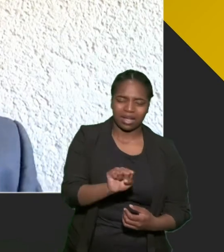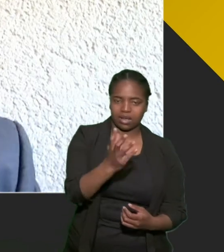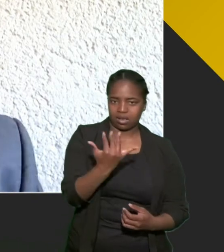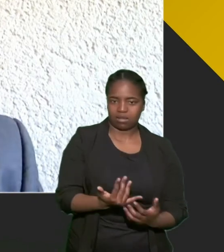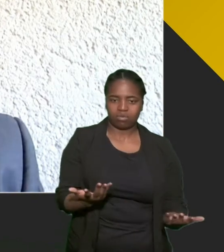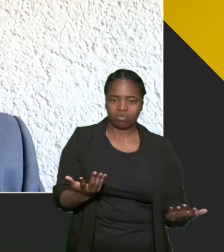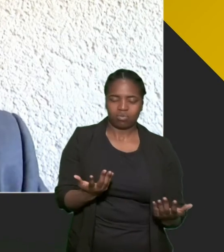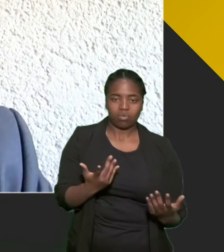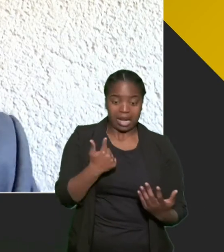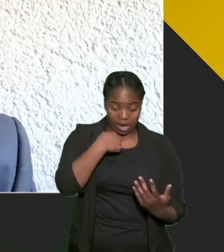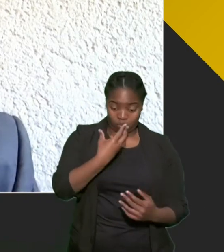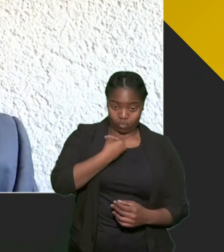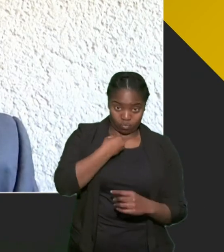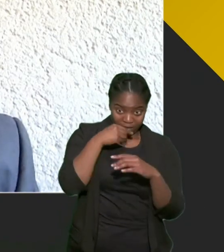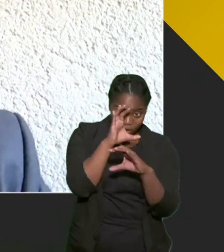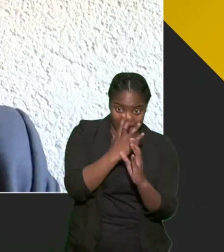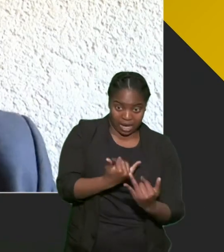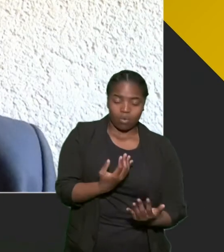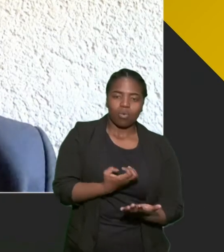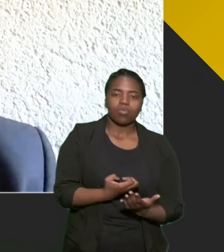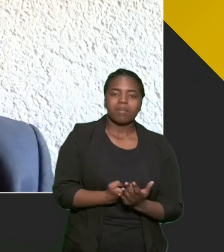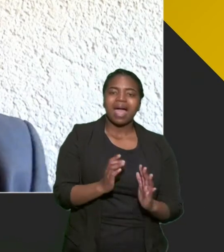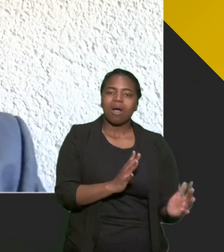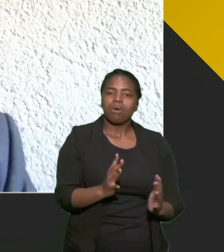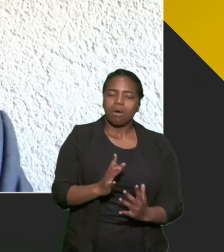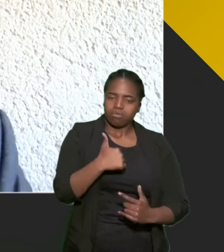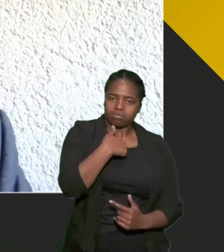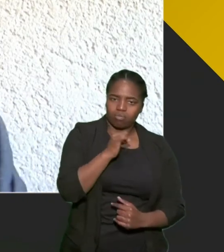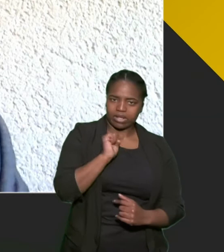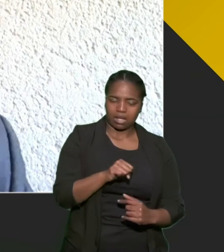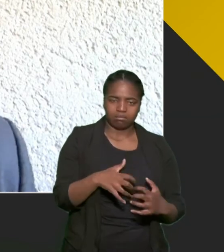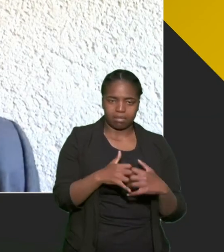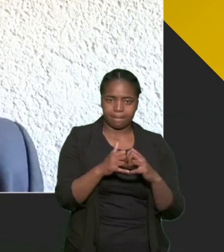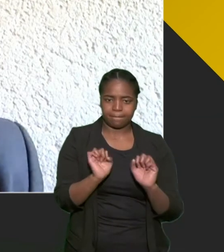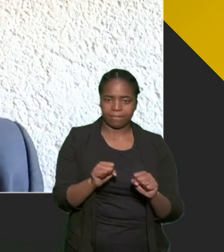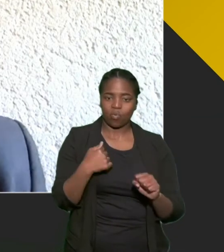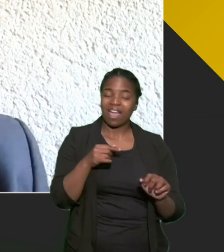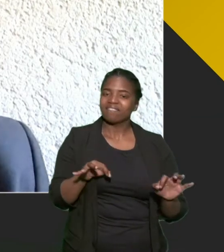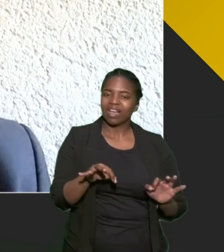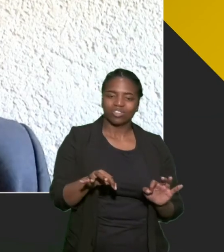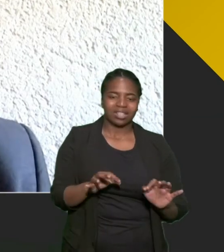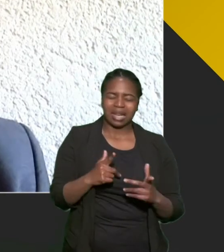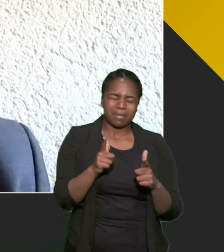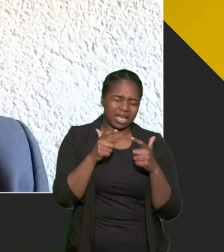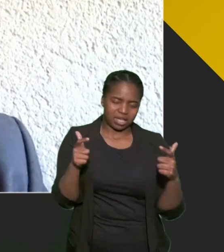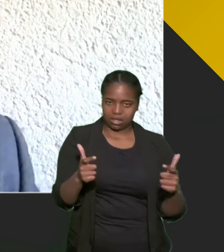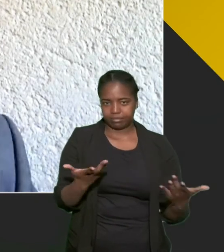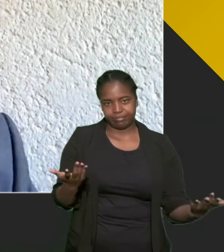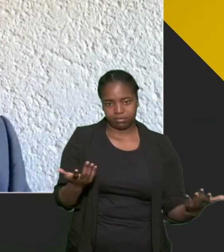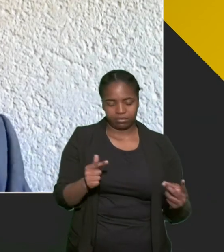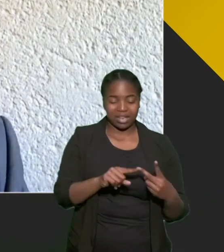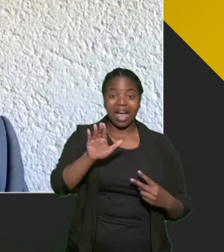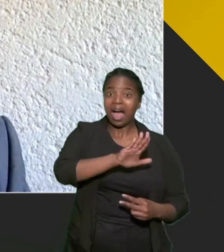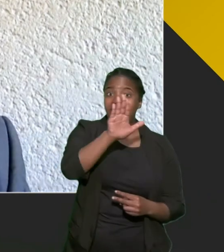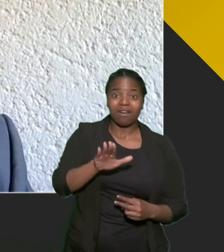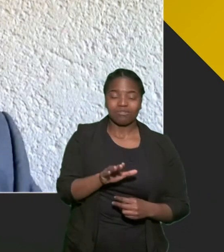Thina kumele sibheke I modern economy indawo zethu where we can create, because the fashion industry is a big industry. Yeah. Africa